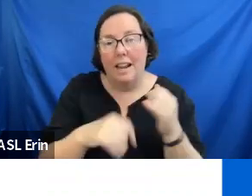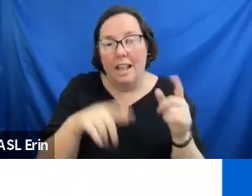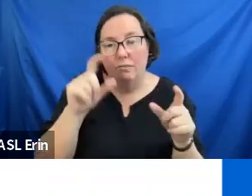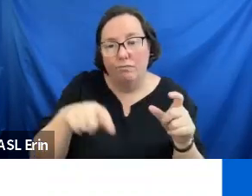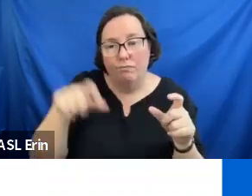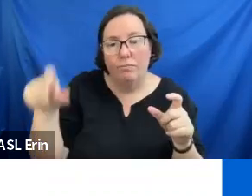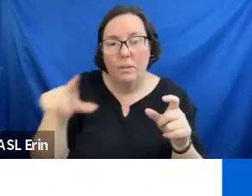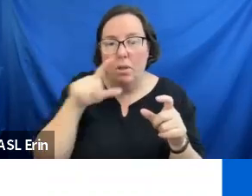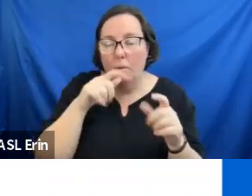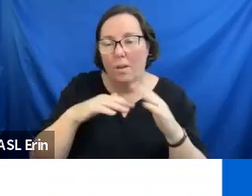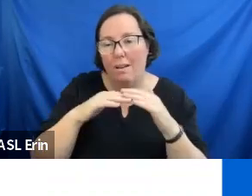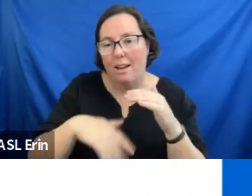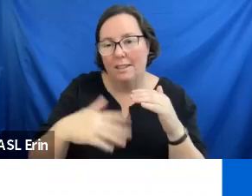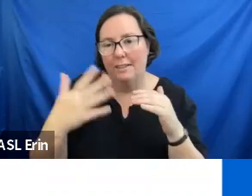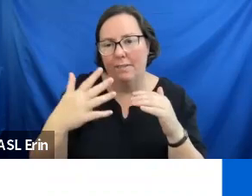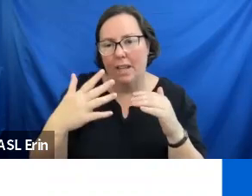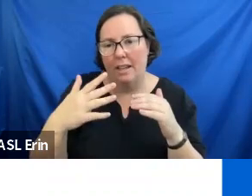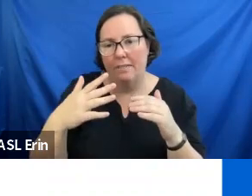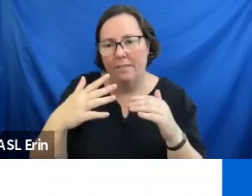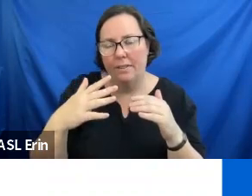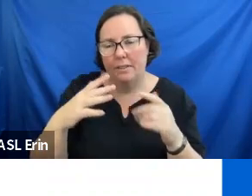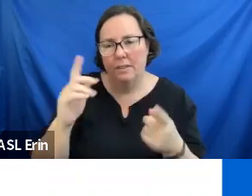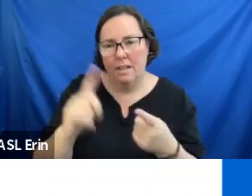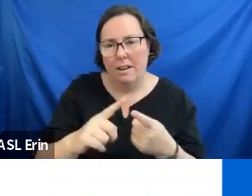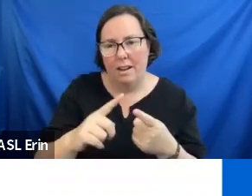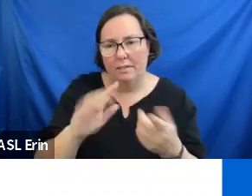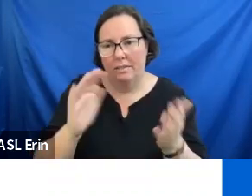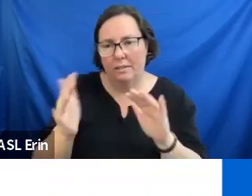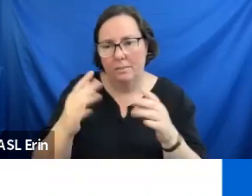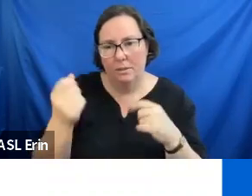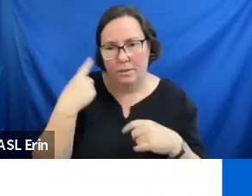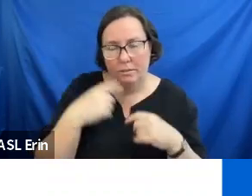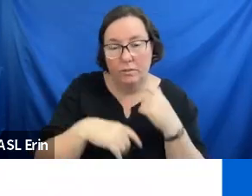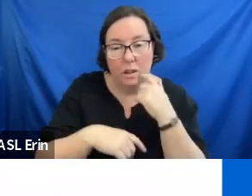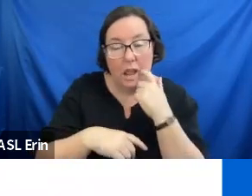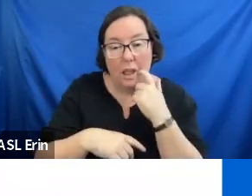that saw a decline of 5 or less invitations.